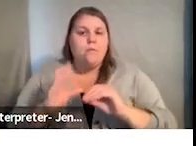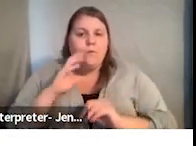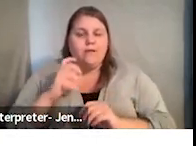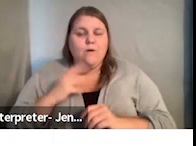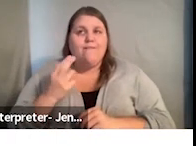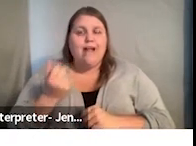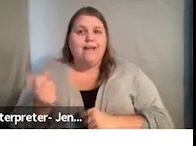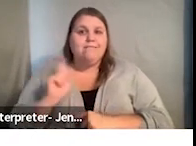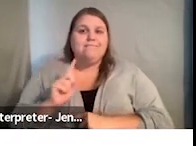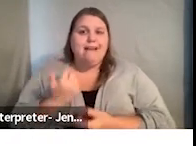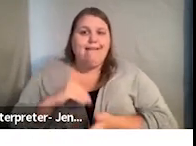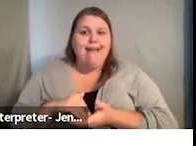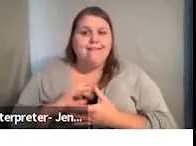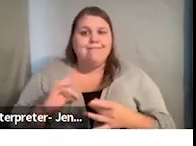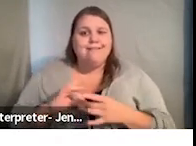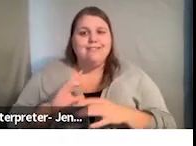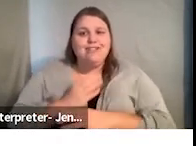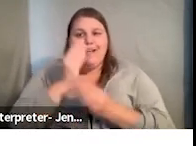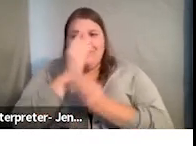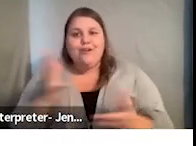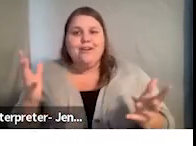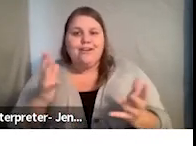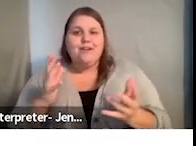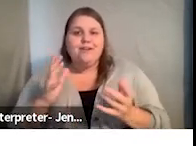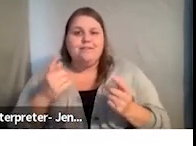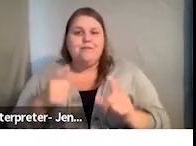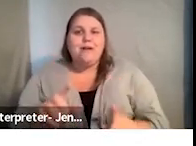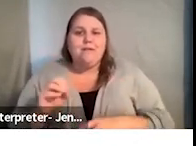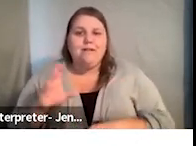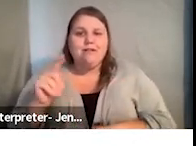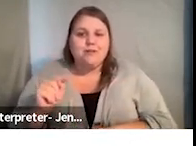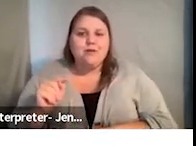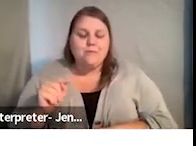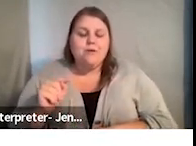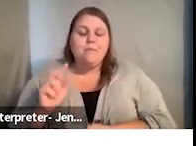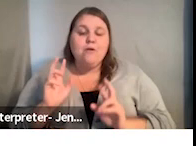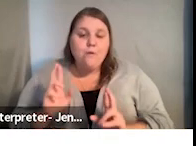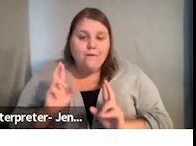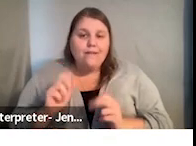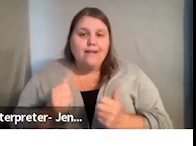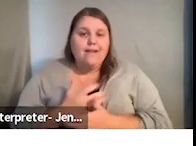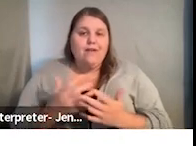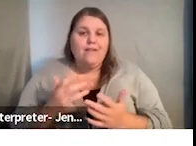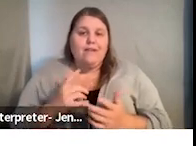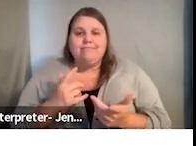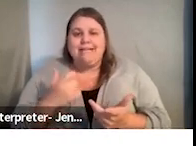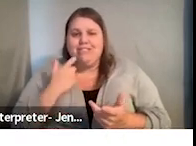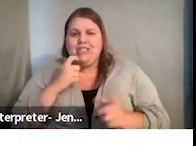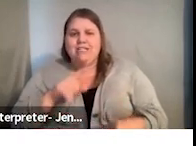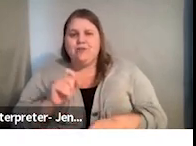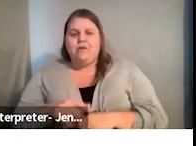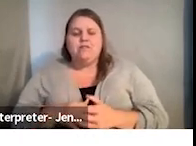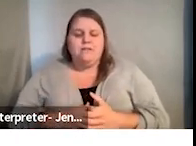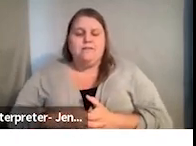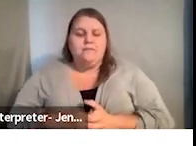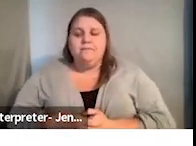you as we get closer to kind of standing it up in October, everything else. But hopefully that answered your question. Yes, thank you